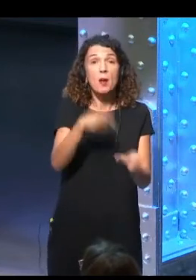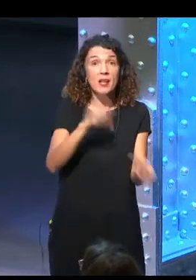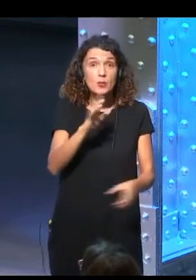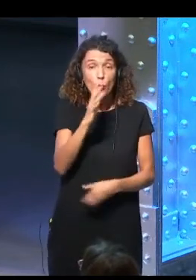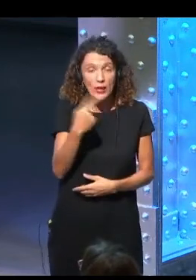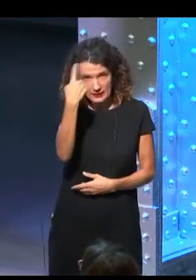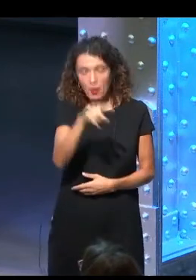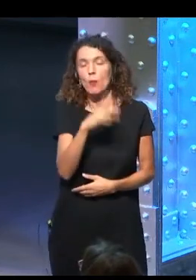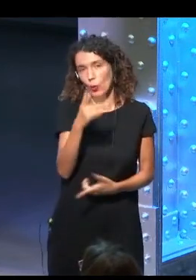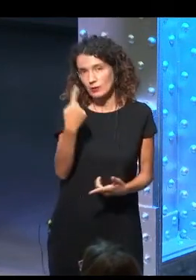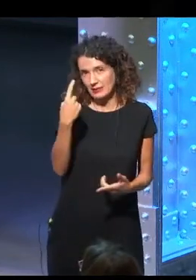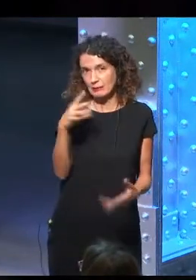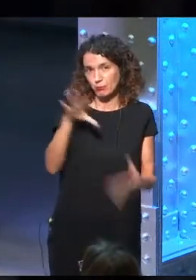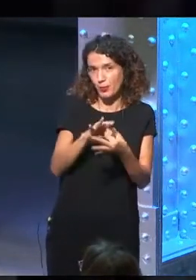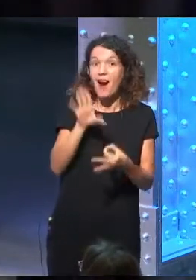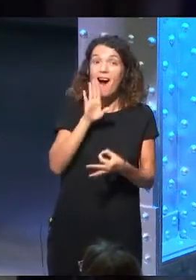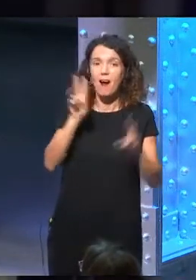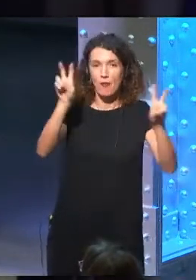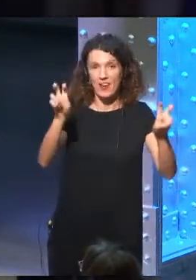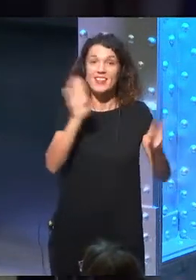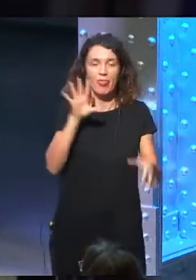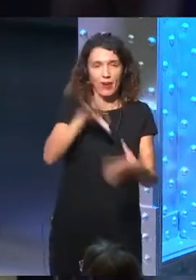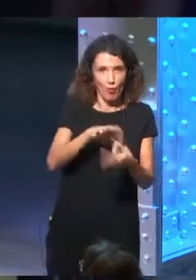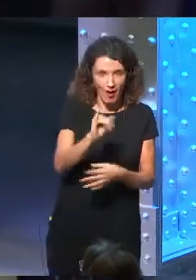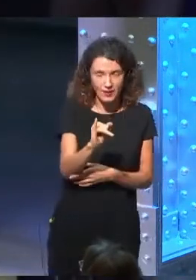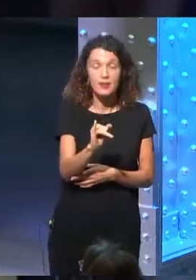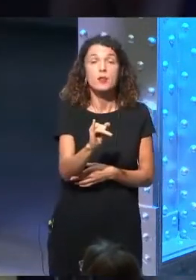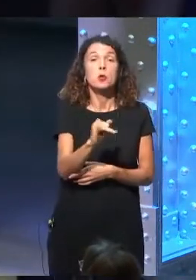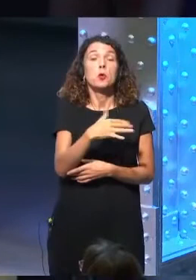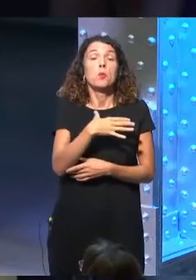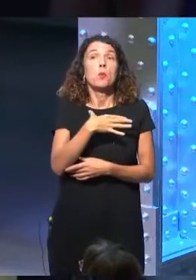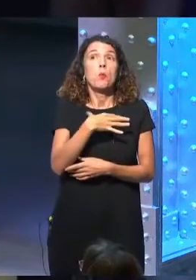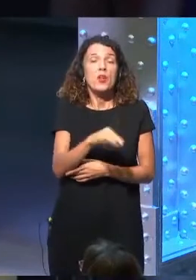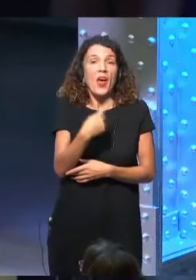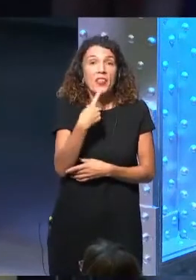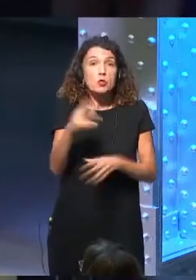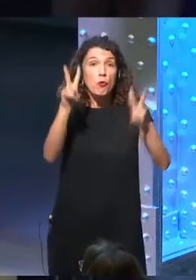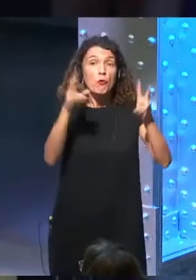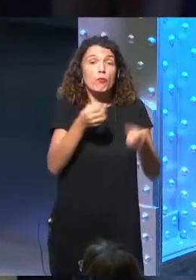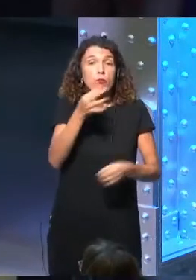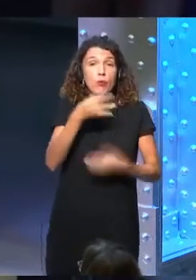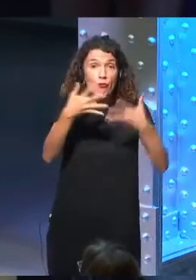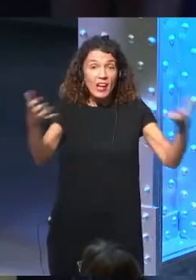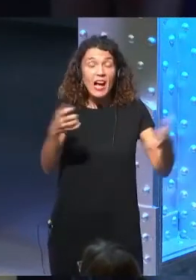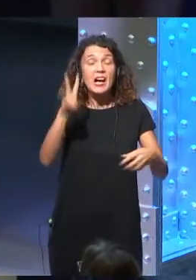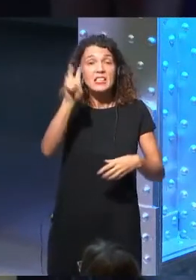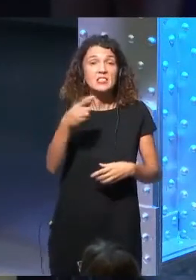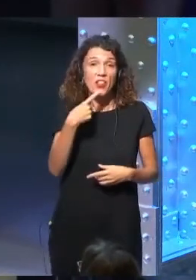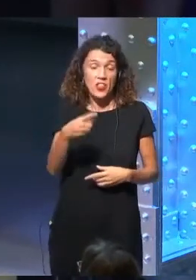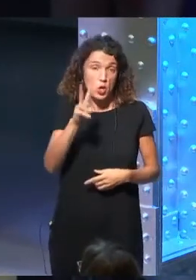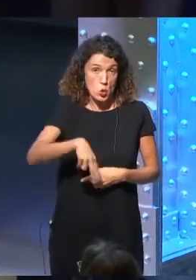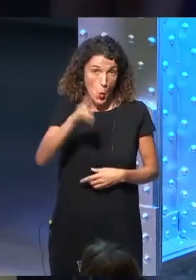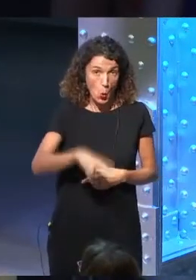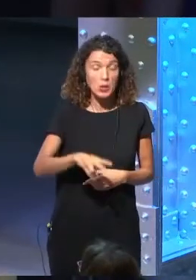Now, the truth is, Elizabeth may never have said anything of the sort. There is no script from